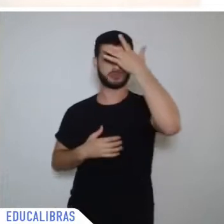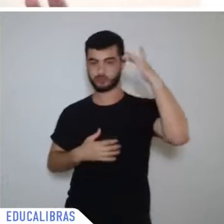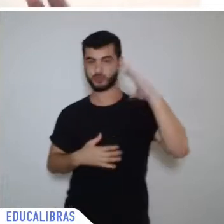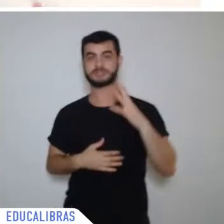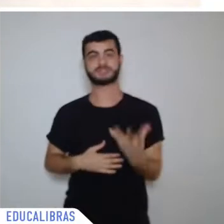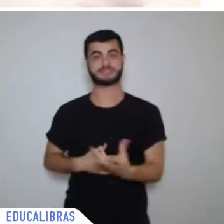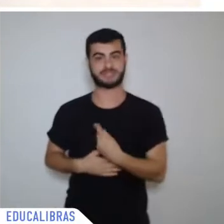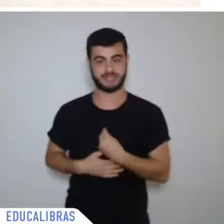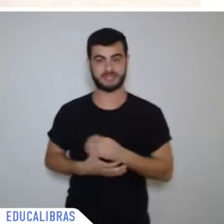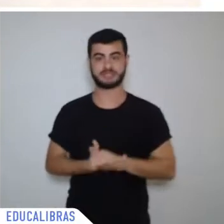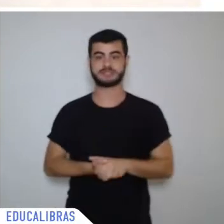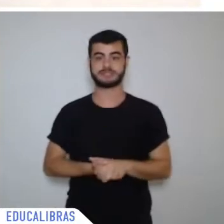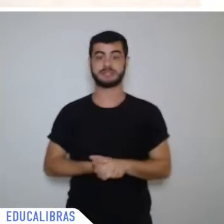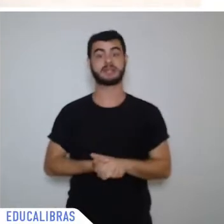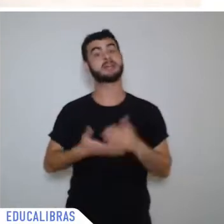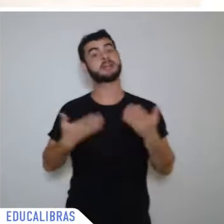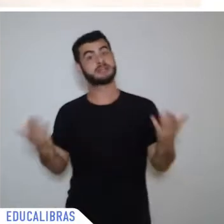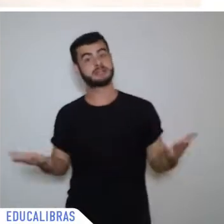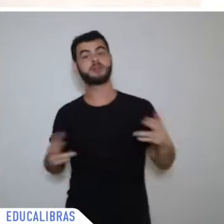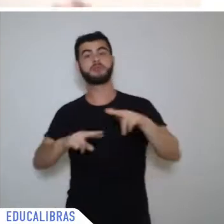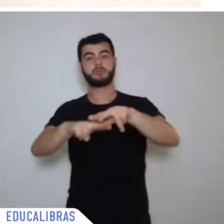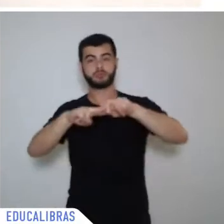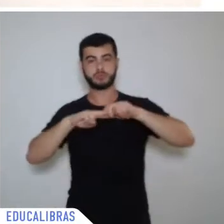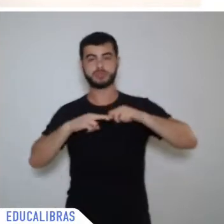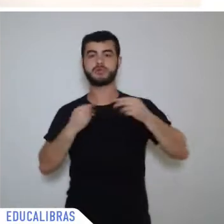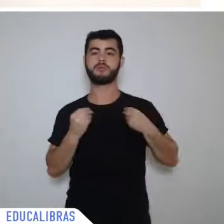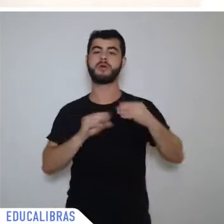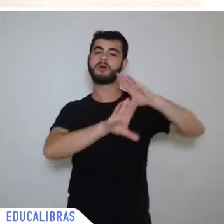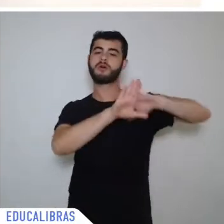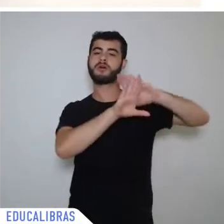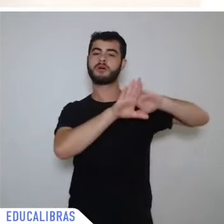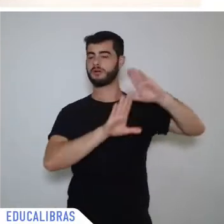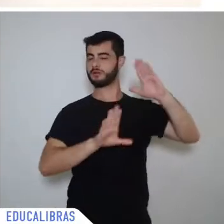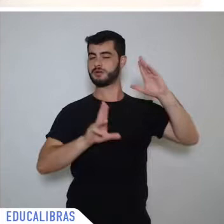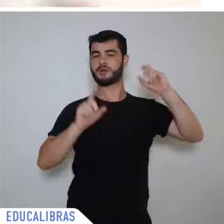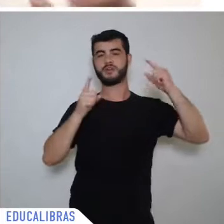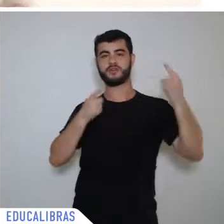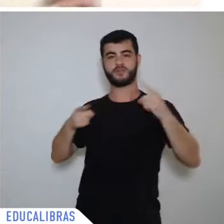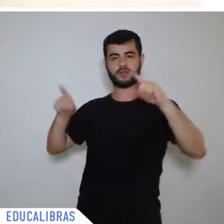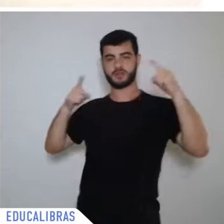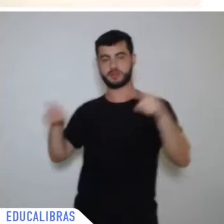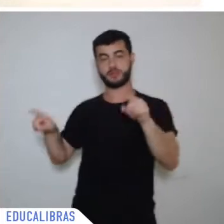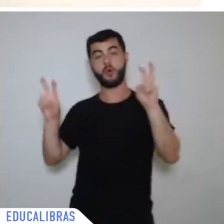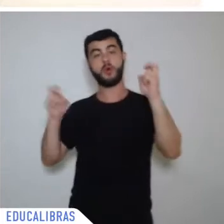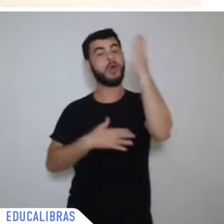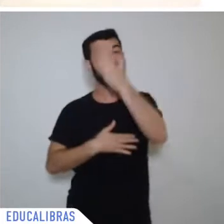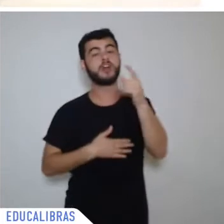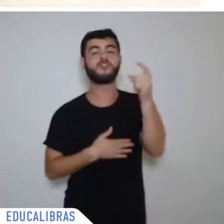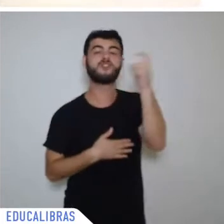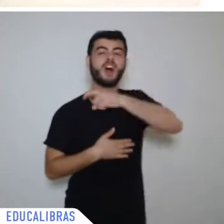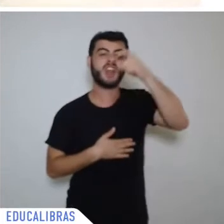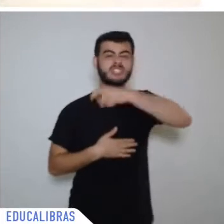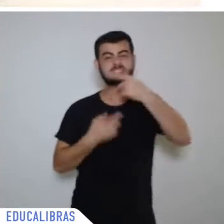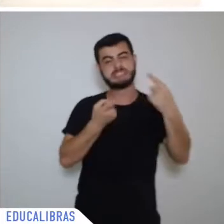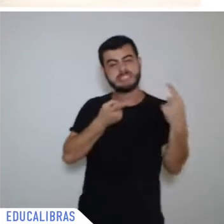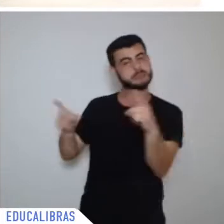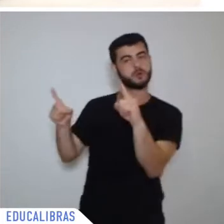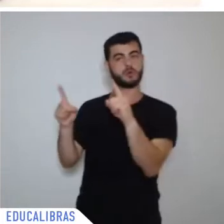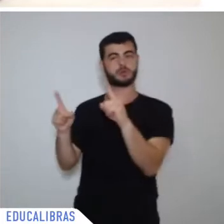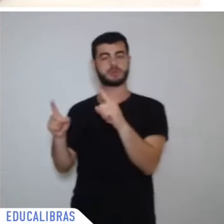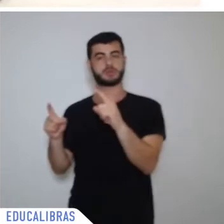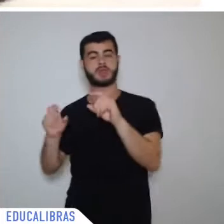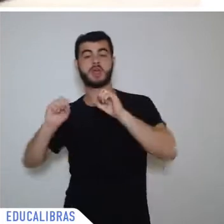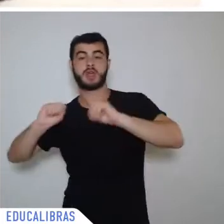to eliminate the existence of transgender people. So this pseudo facing